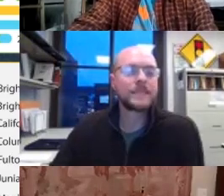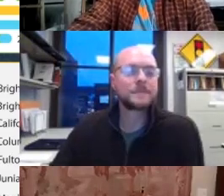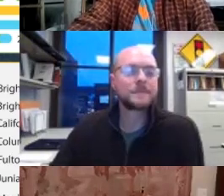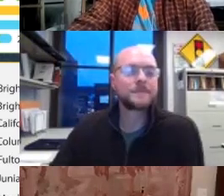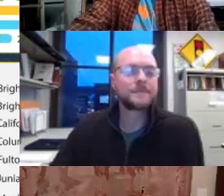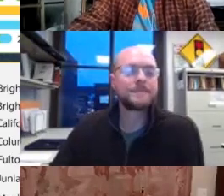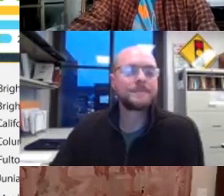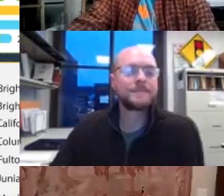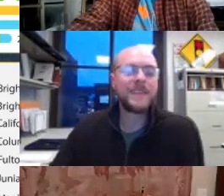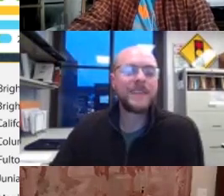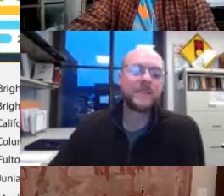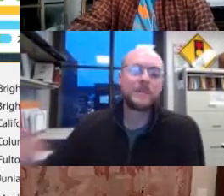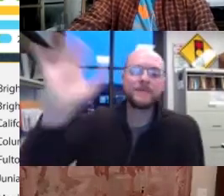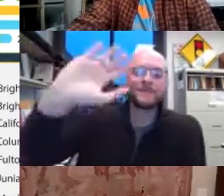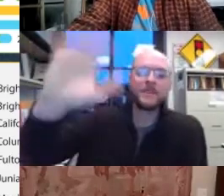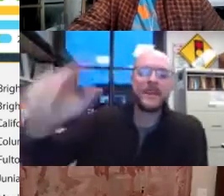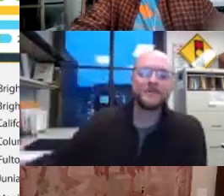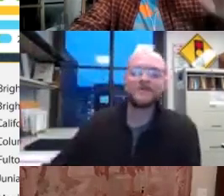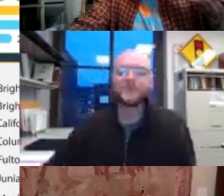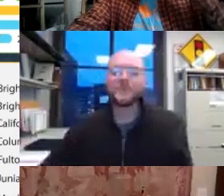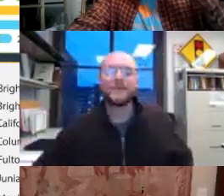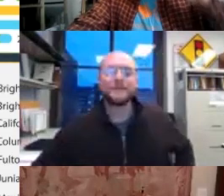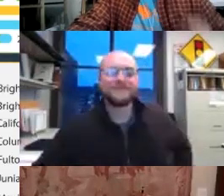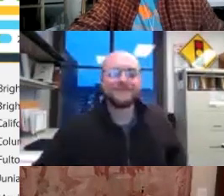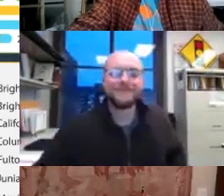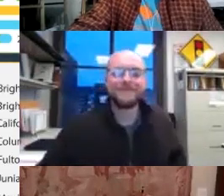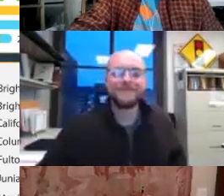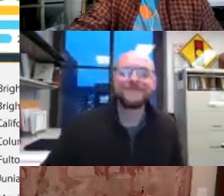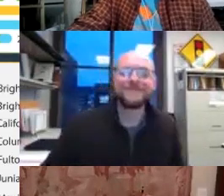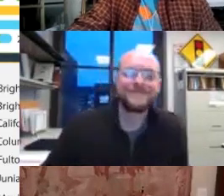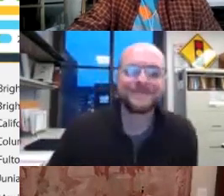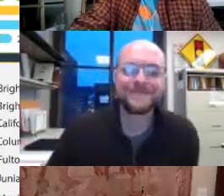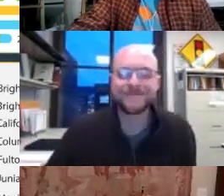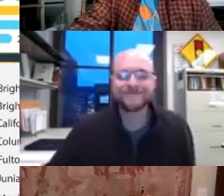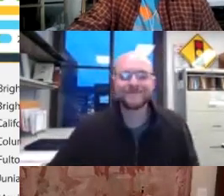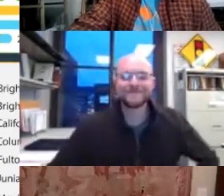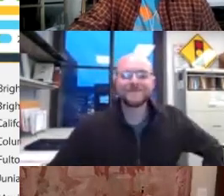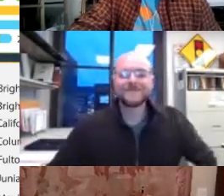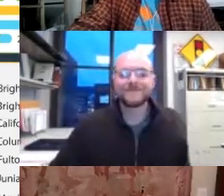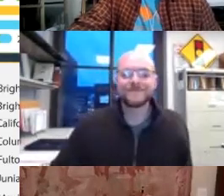Thank you, everybody. Good night. See you around. Thank you all. Have a good one.